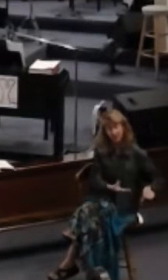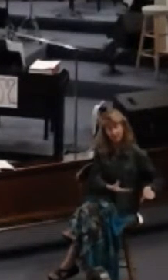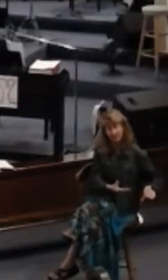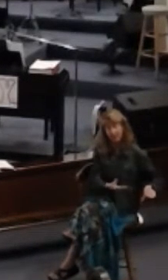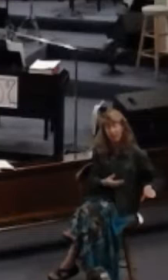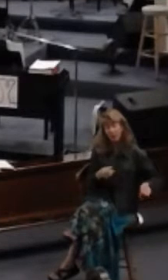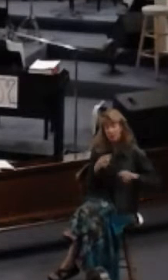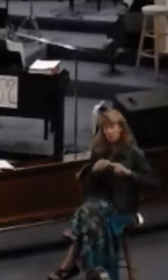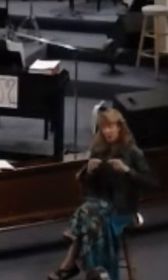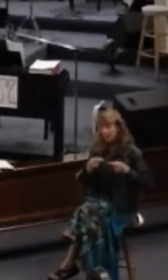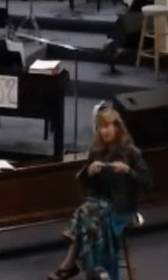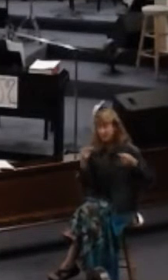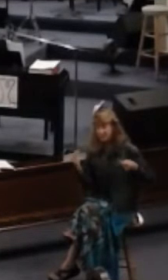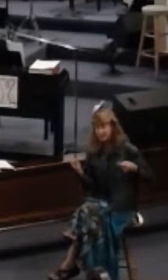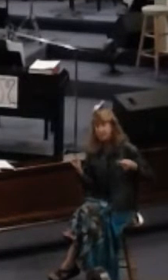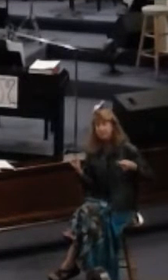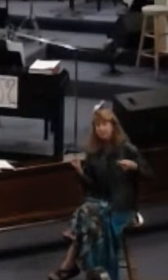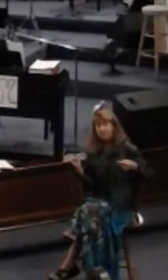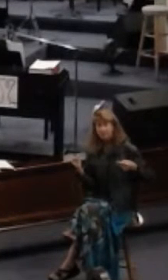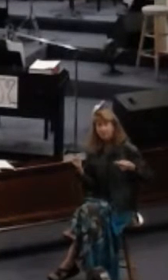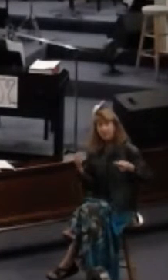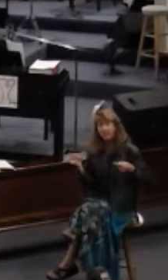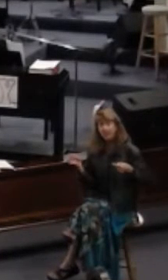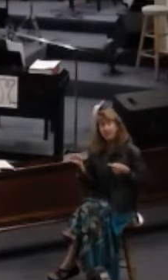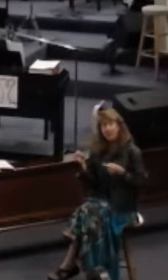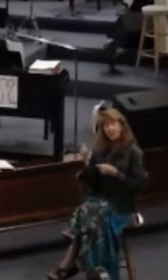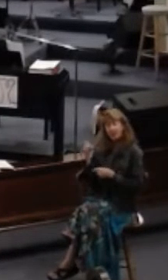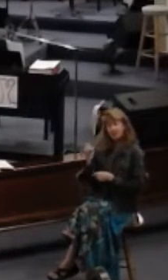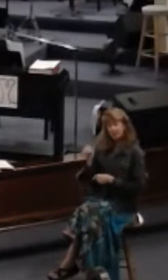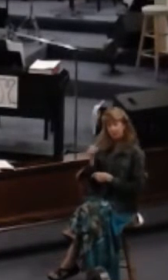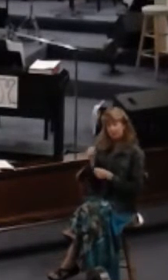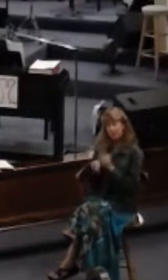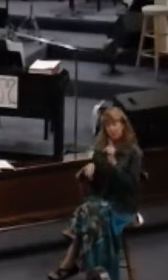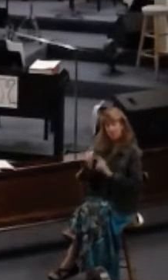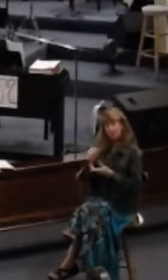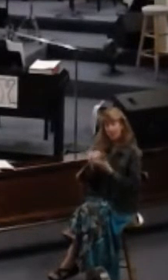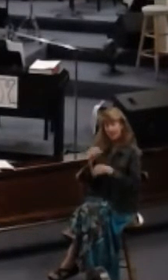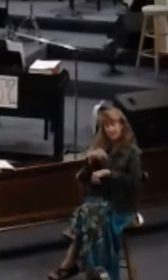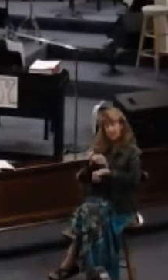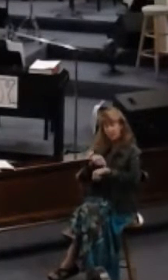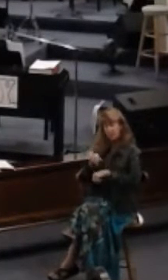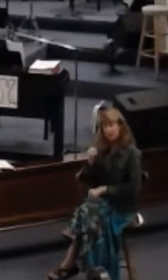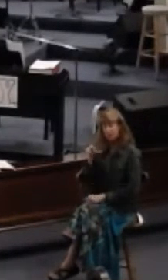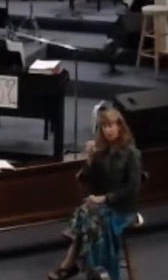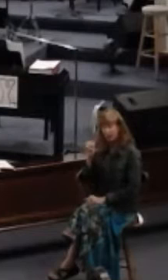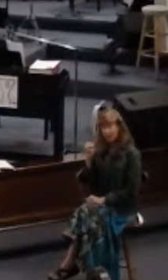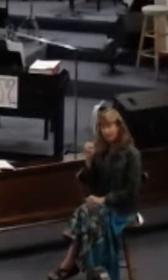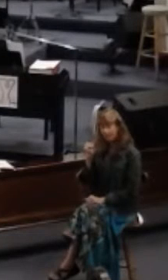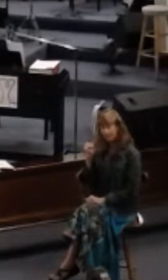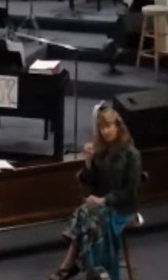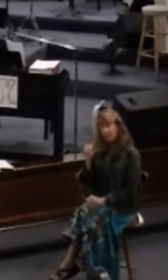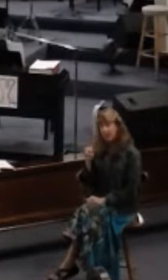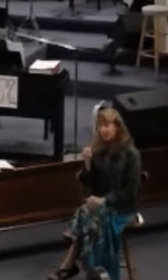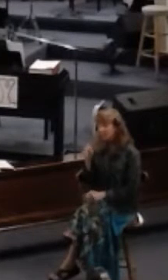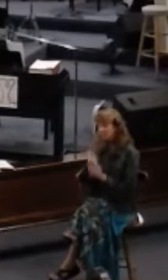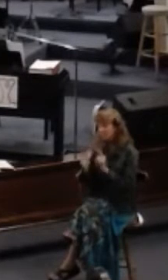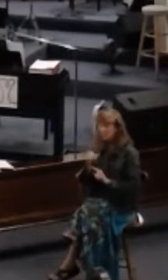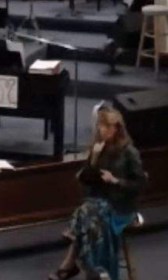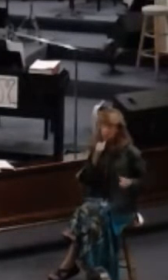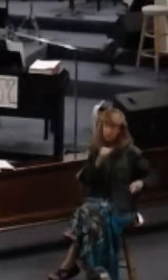as Dionysius, the bishop of Alexandria, wrote at the time of that plague, the